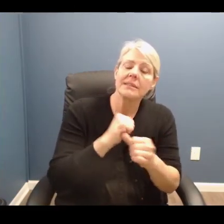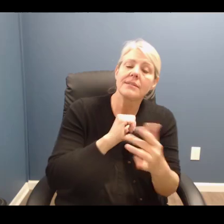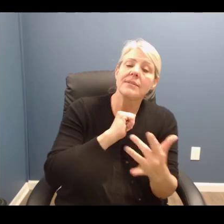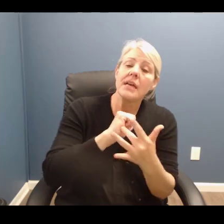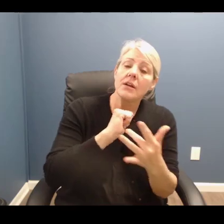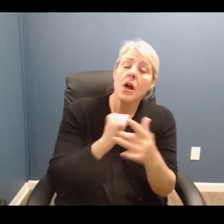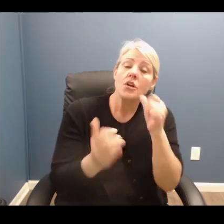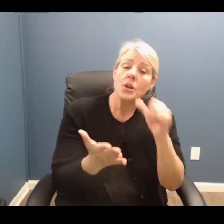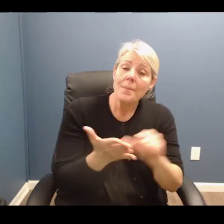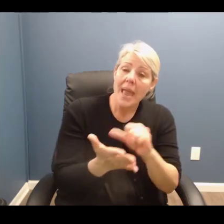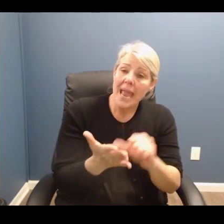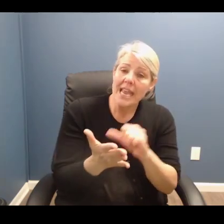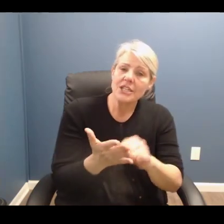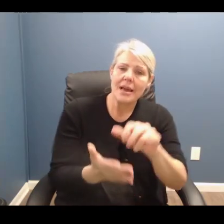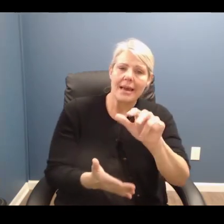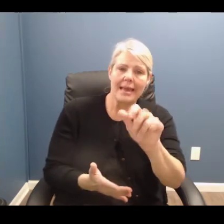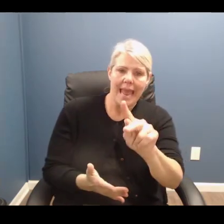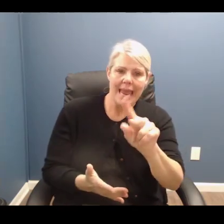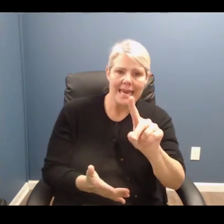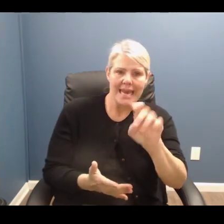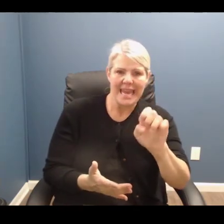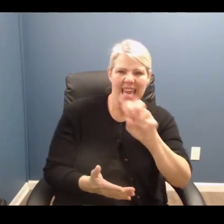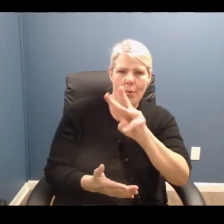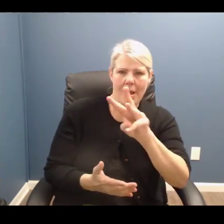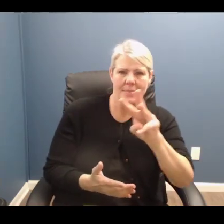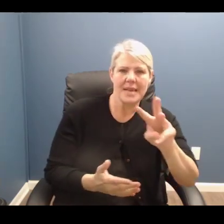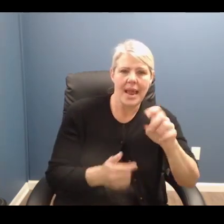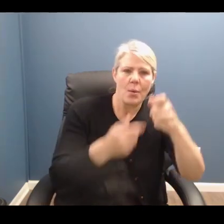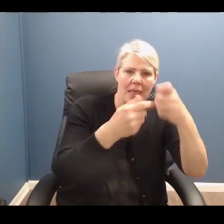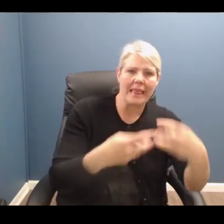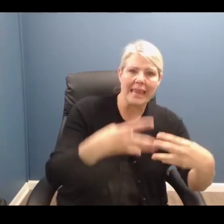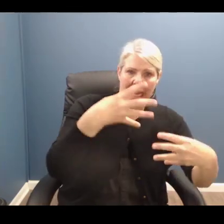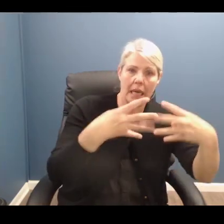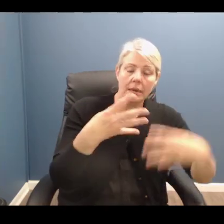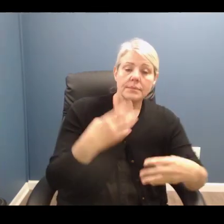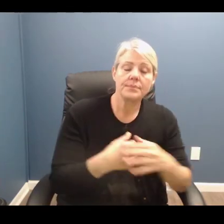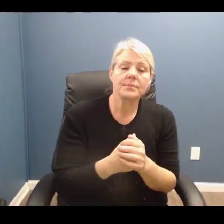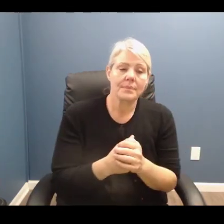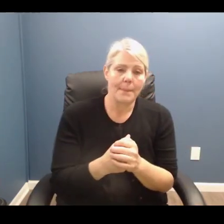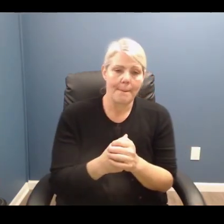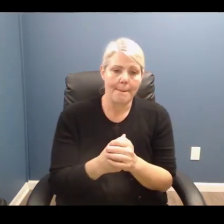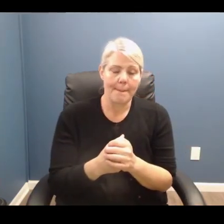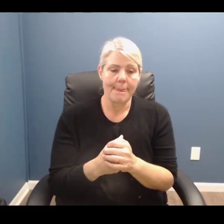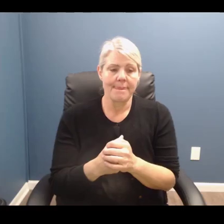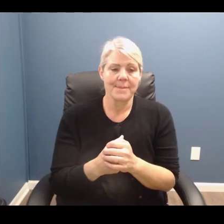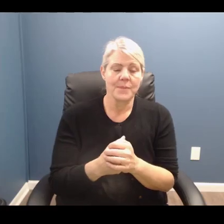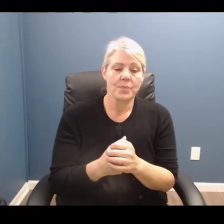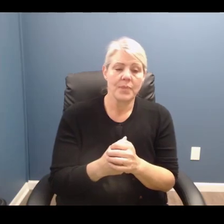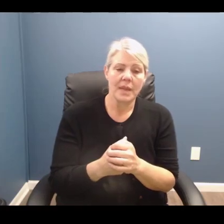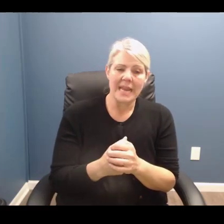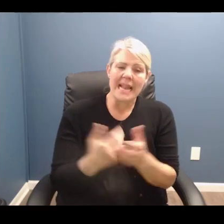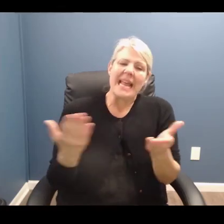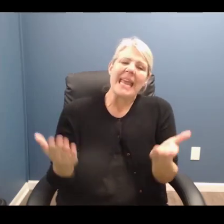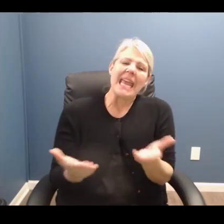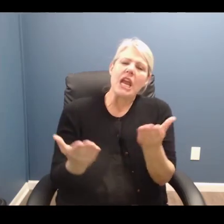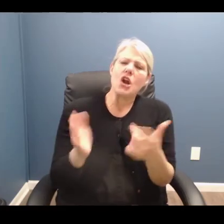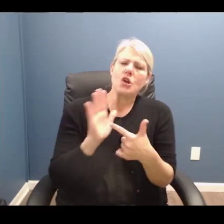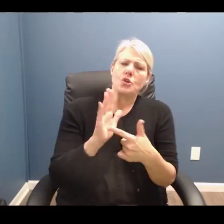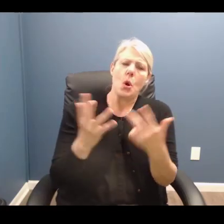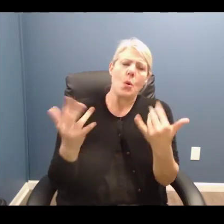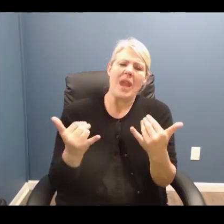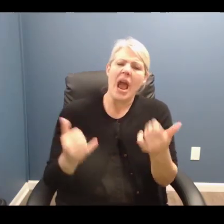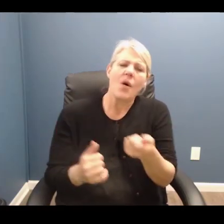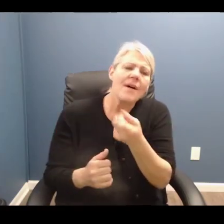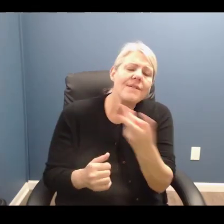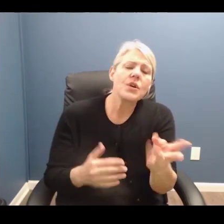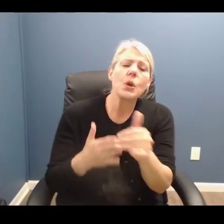KDE website, and a link is provided in the resources. Here are a few of the